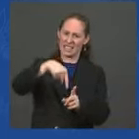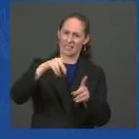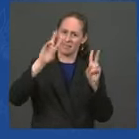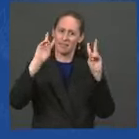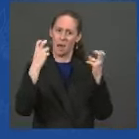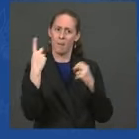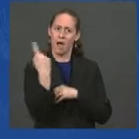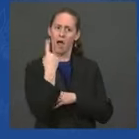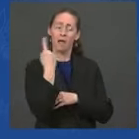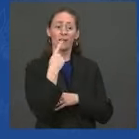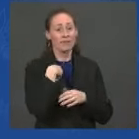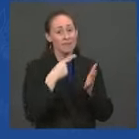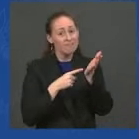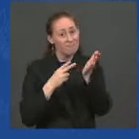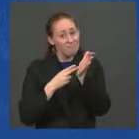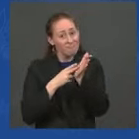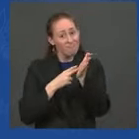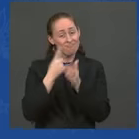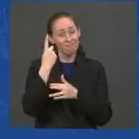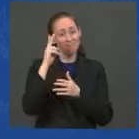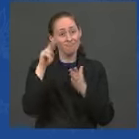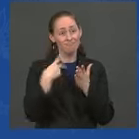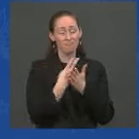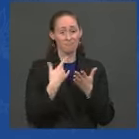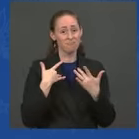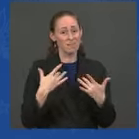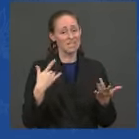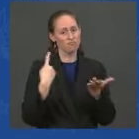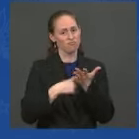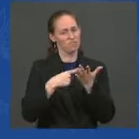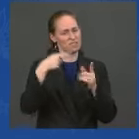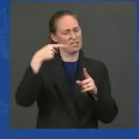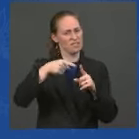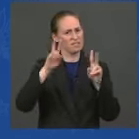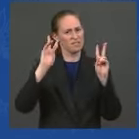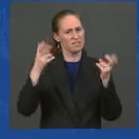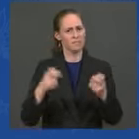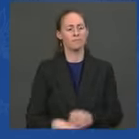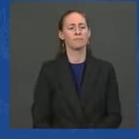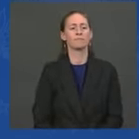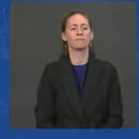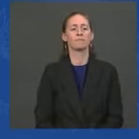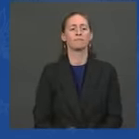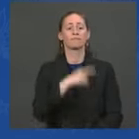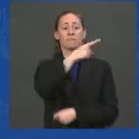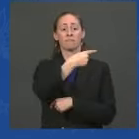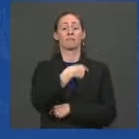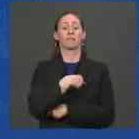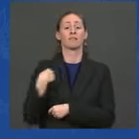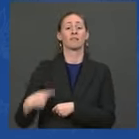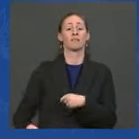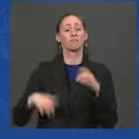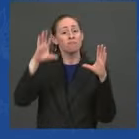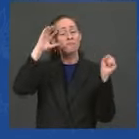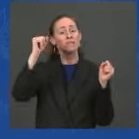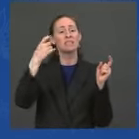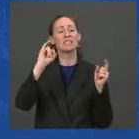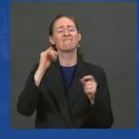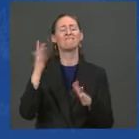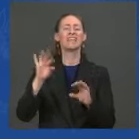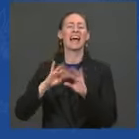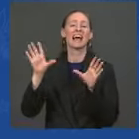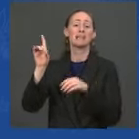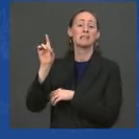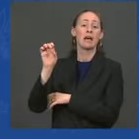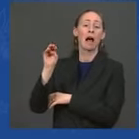Not a joke, my word. But he doesn't think democracies can compete because they